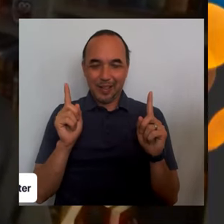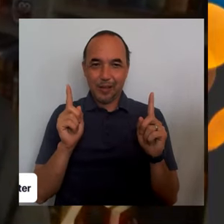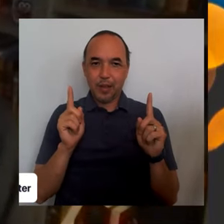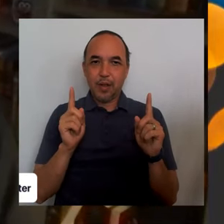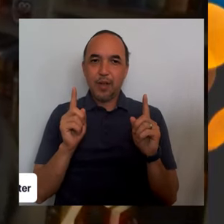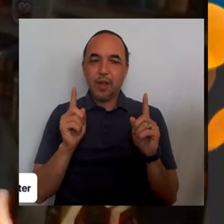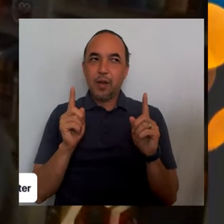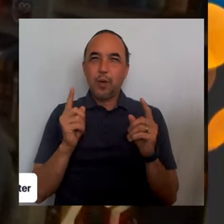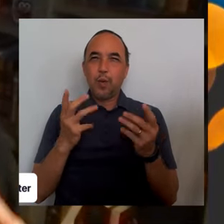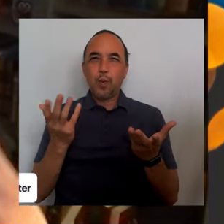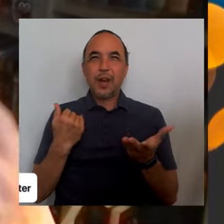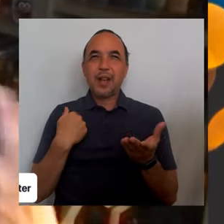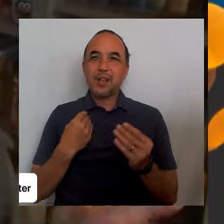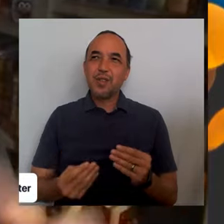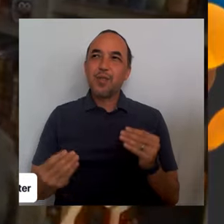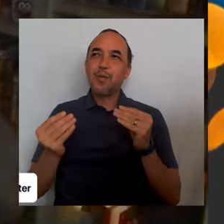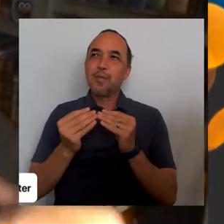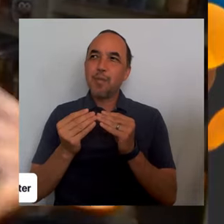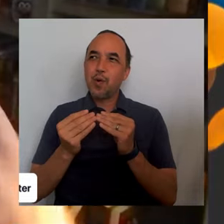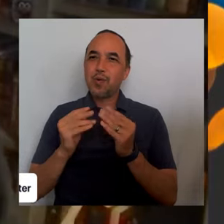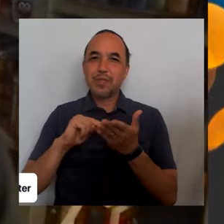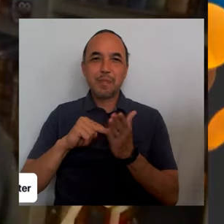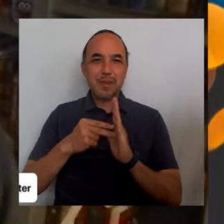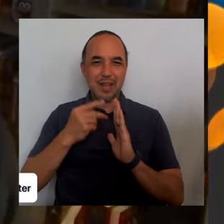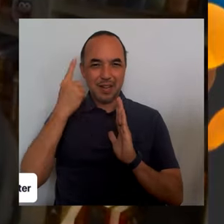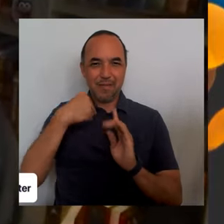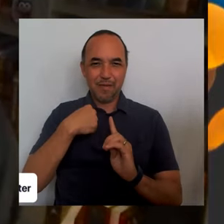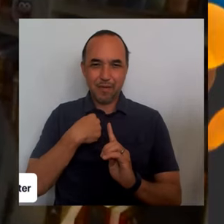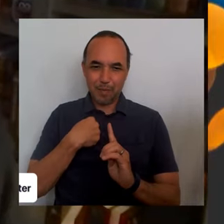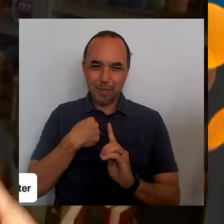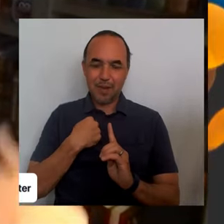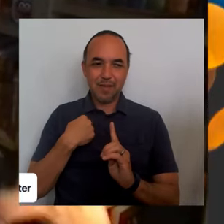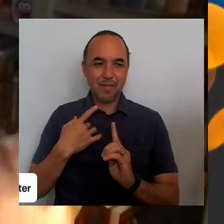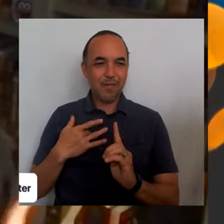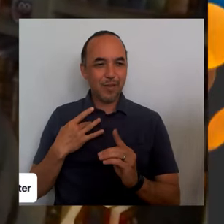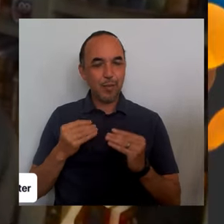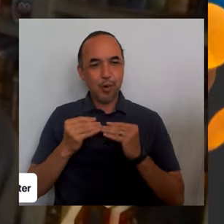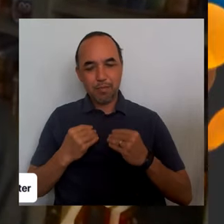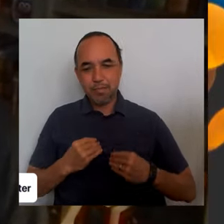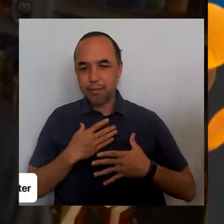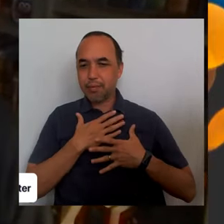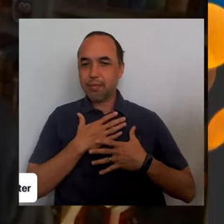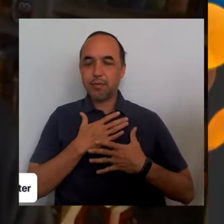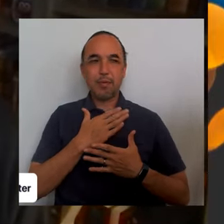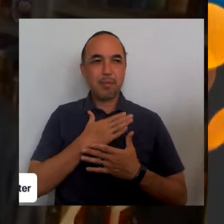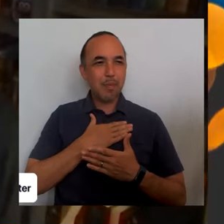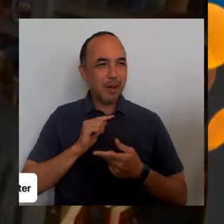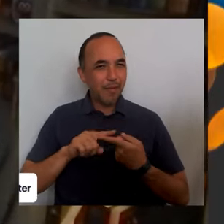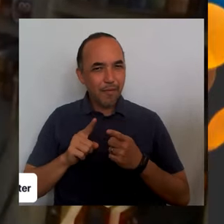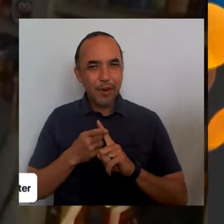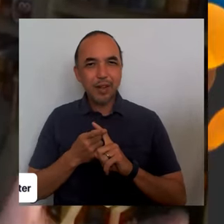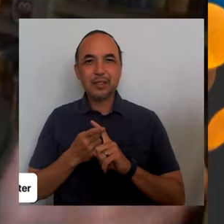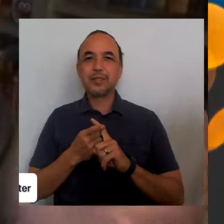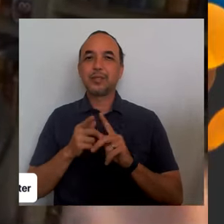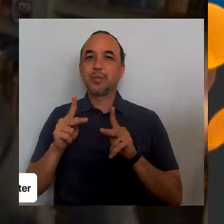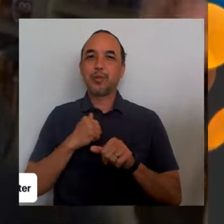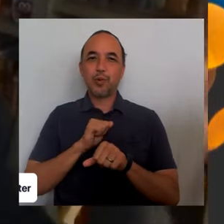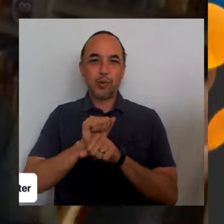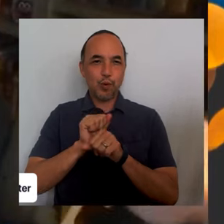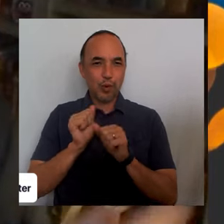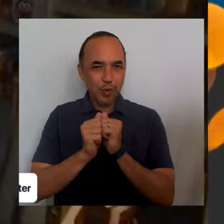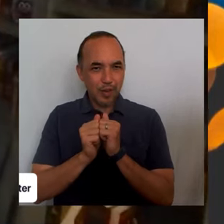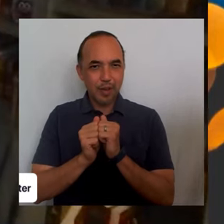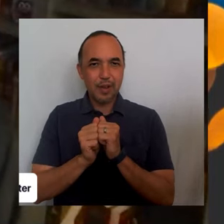most, that I, that Jason, that all of my closest colleagues, Amy, Adam, everybody, Tango, Sherry,